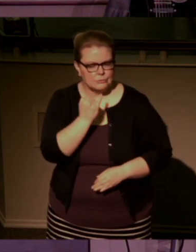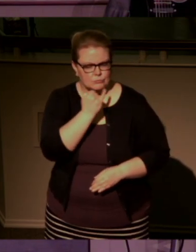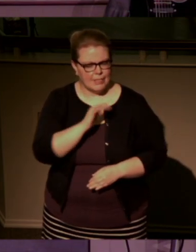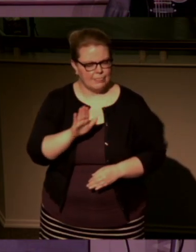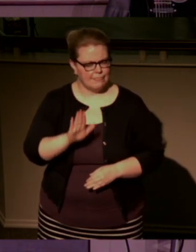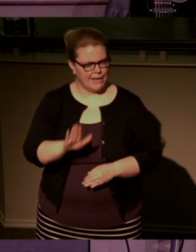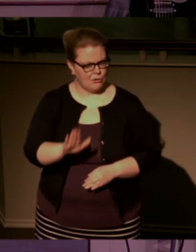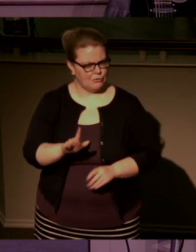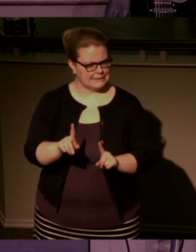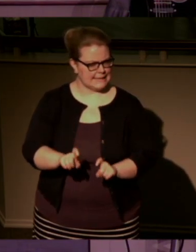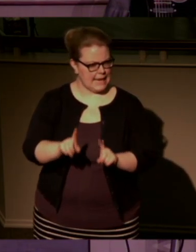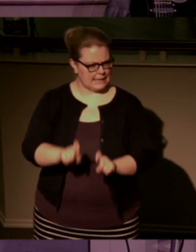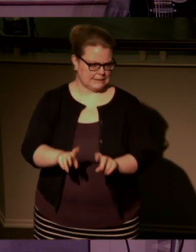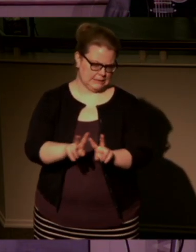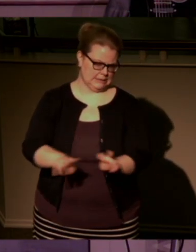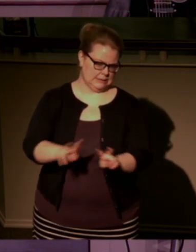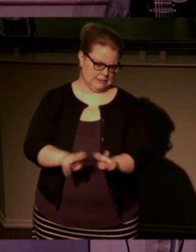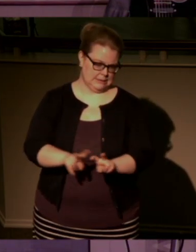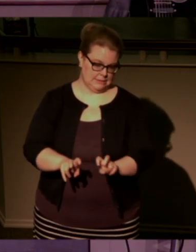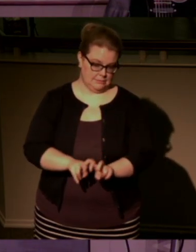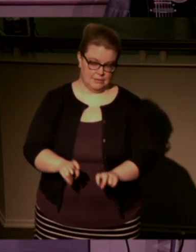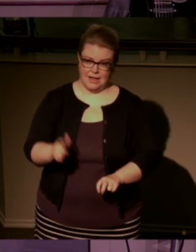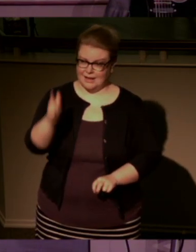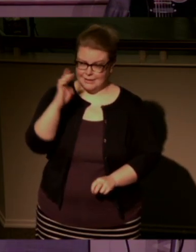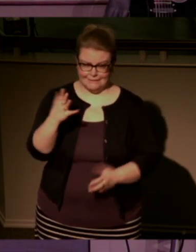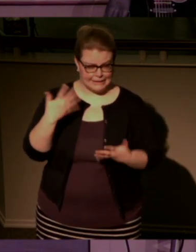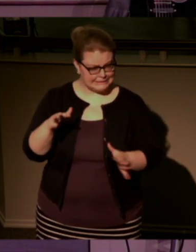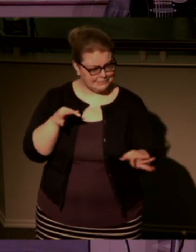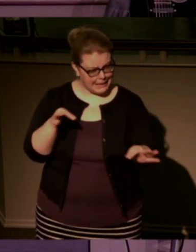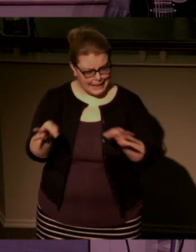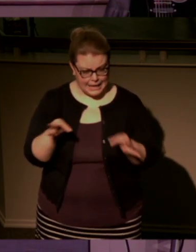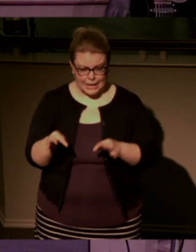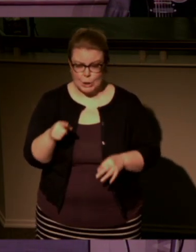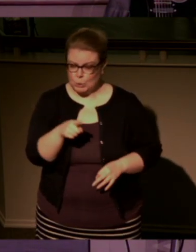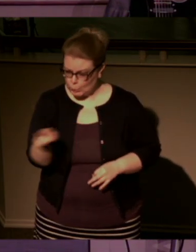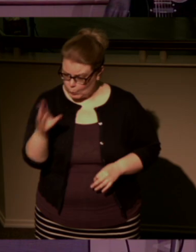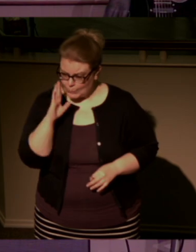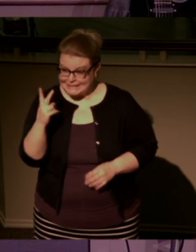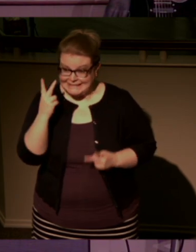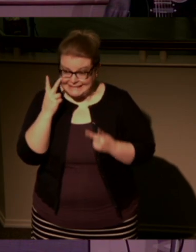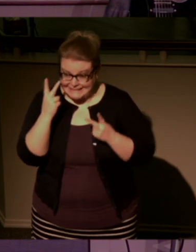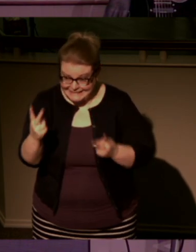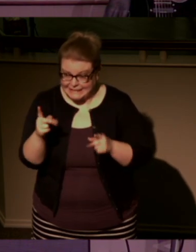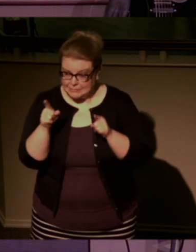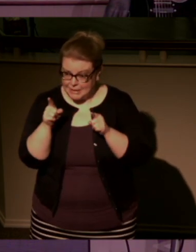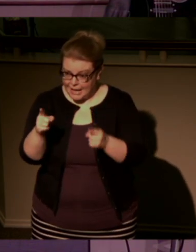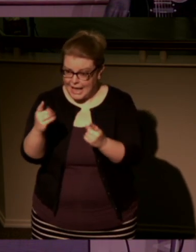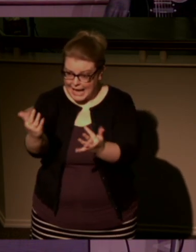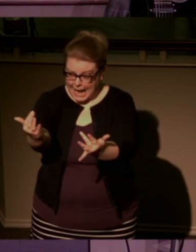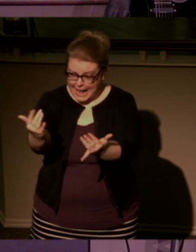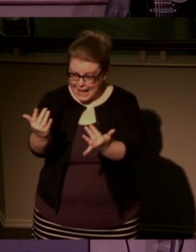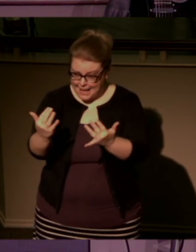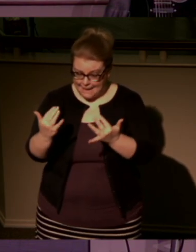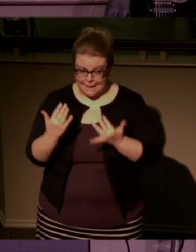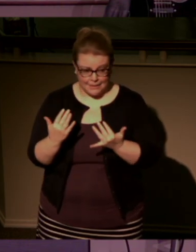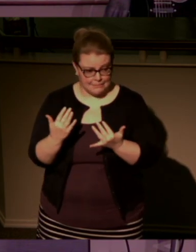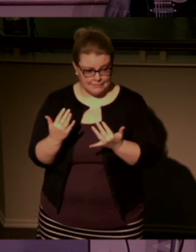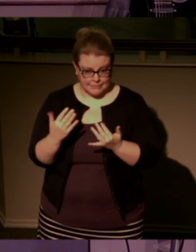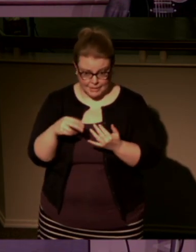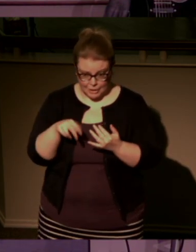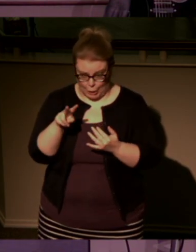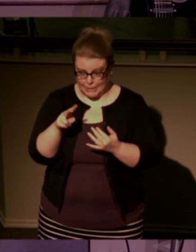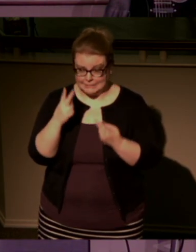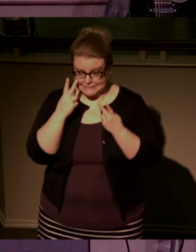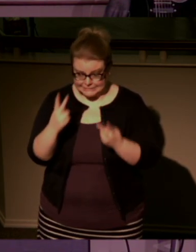exactly all that's going to happen. He said, you're going to see them pretty soon. They're going to come over the rise, right? They're coming for you. I even faced you to look at them.